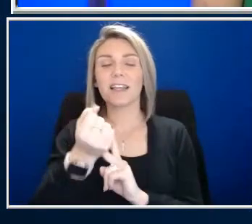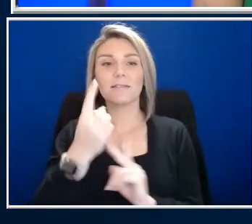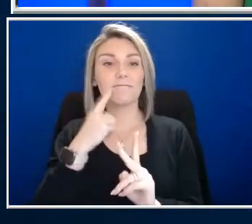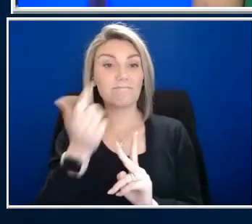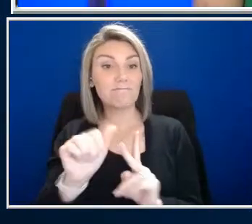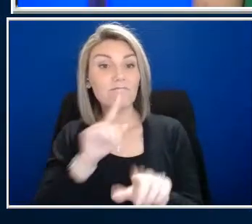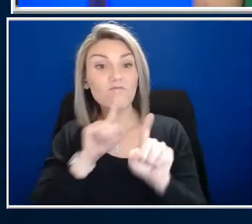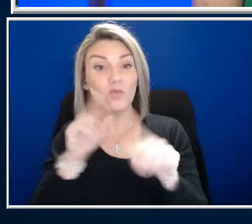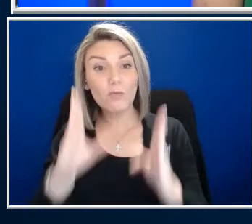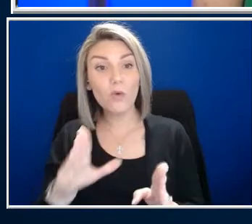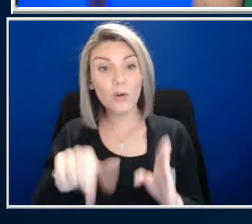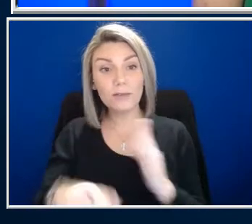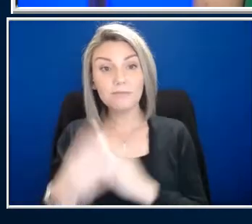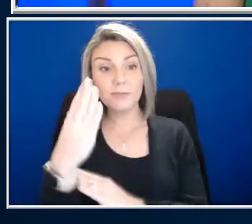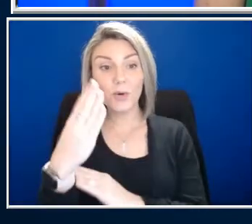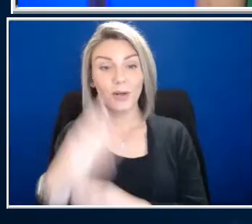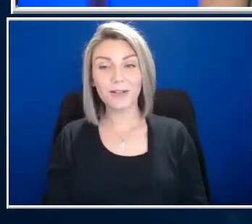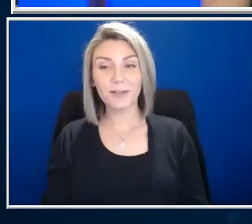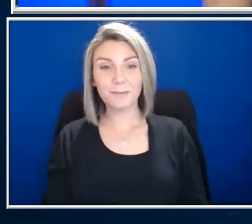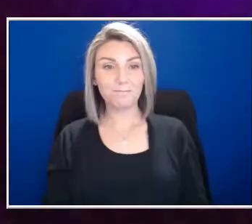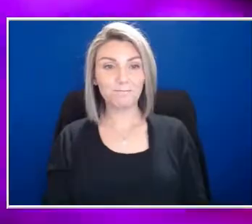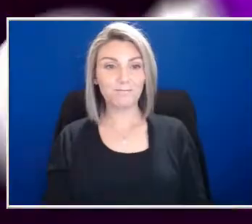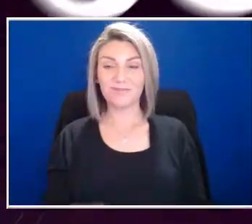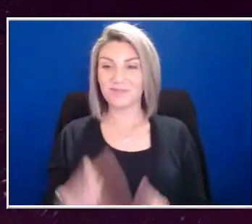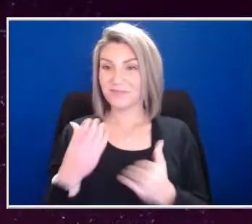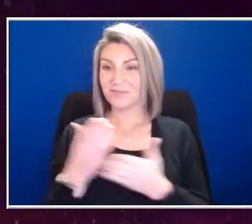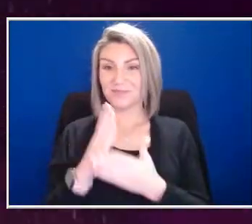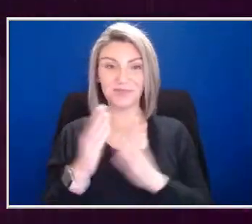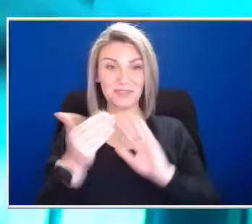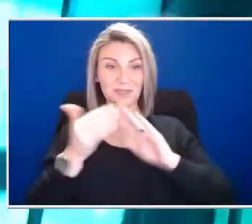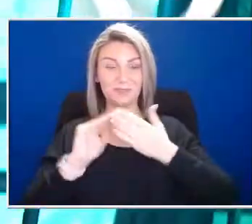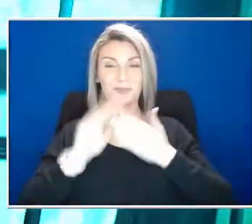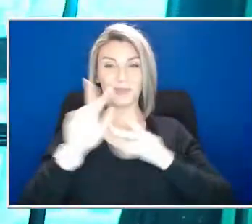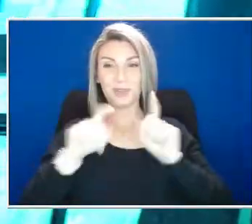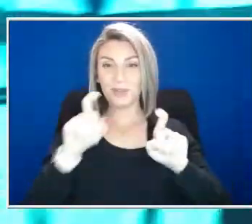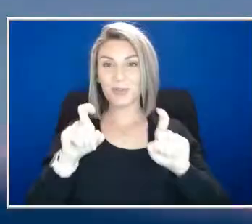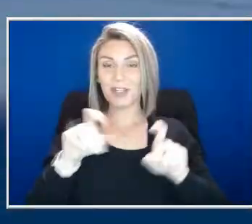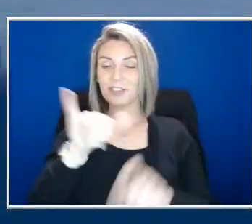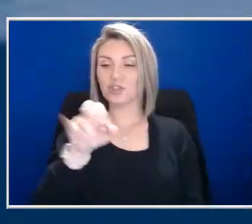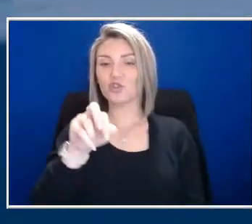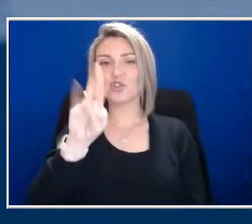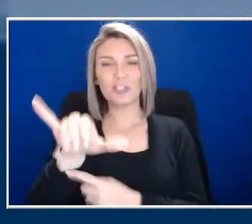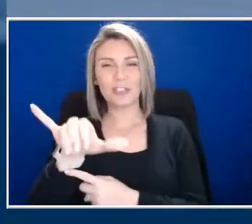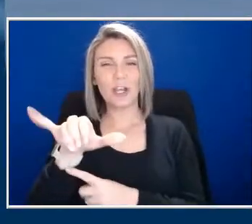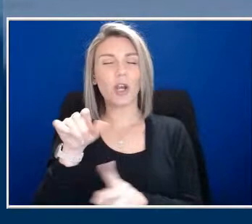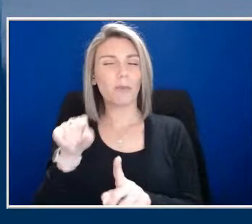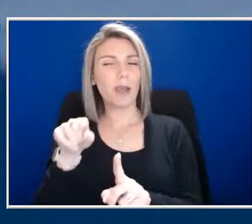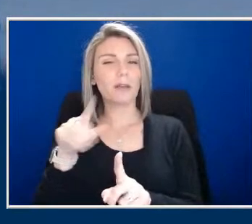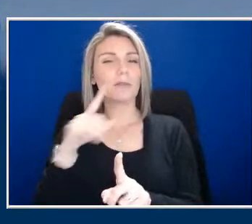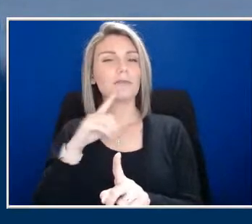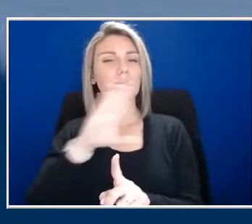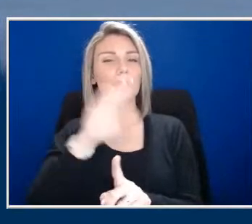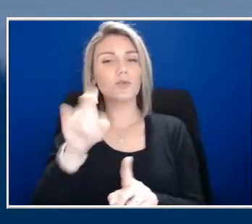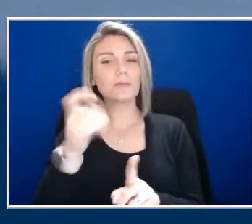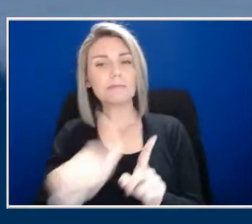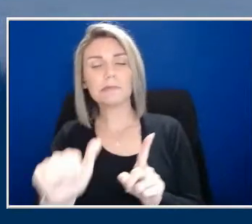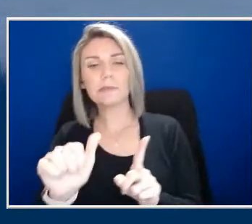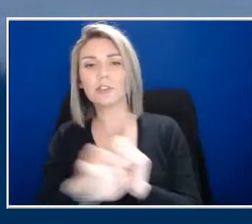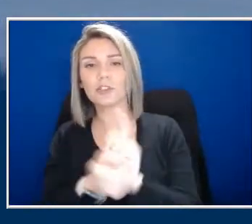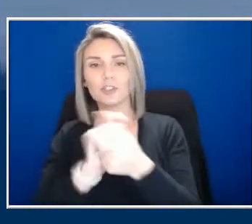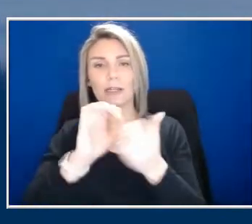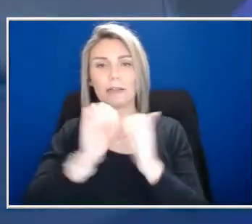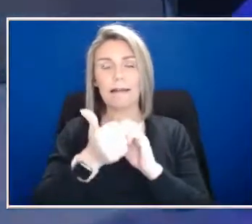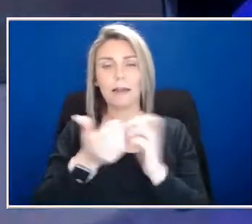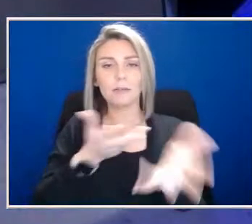today? All right, let's get to our community questions. Jeremy wants to know, did anything change in how you talk with your patients about their